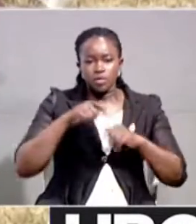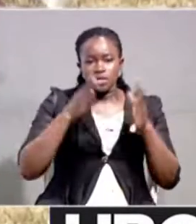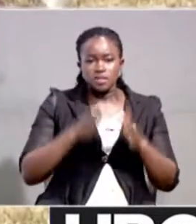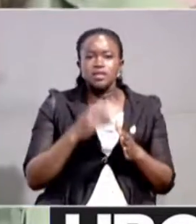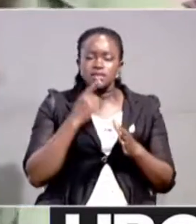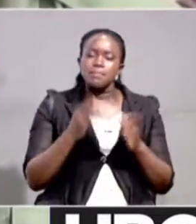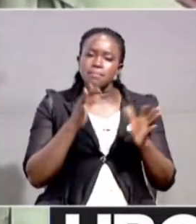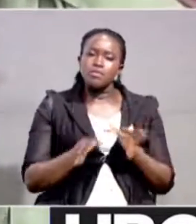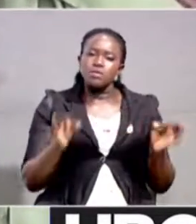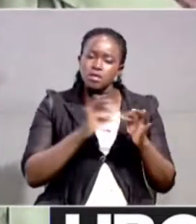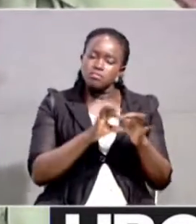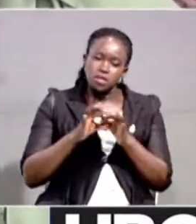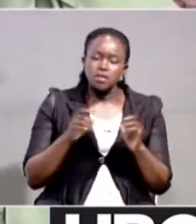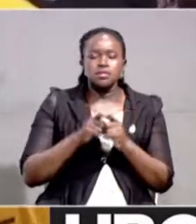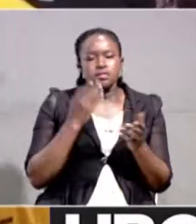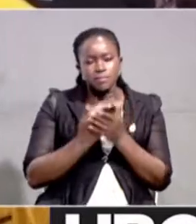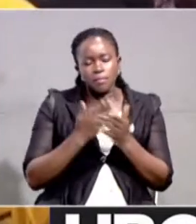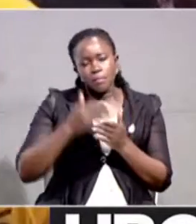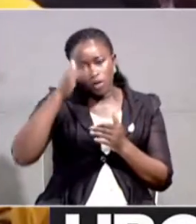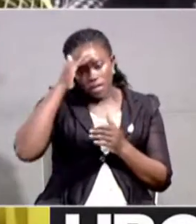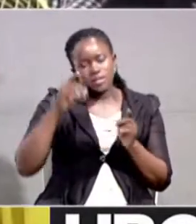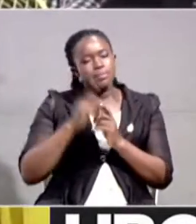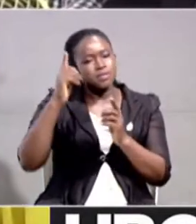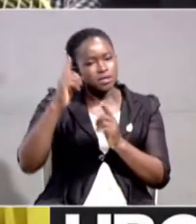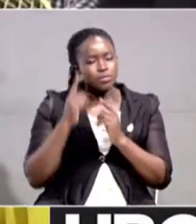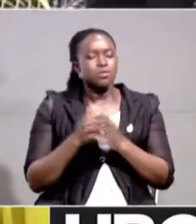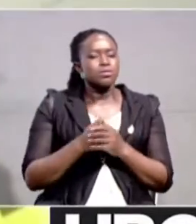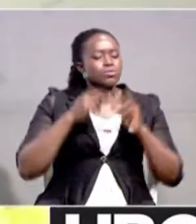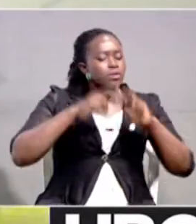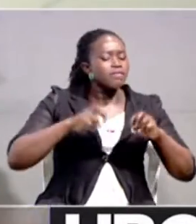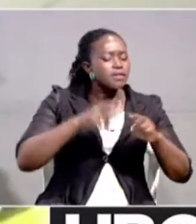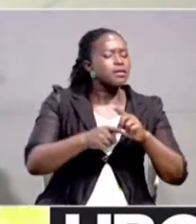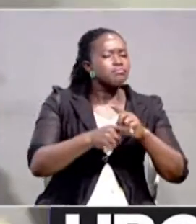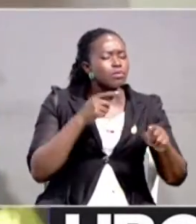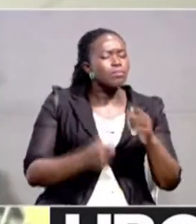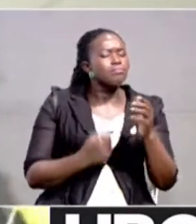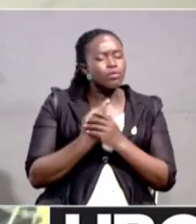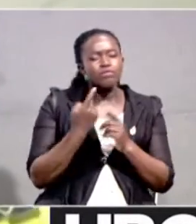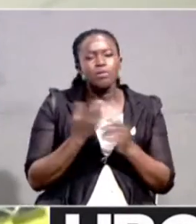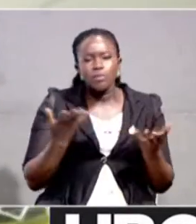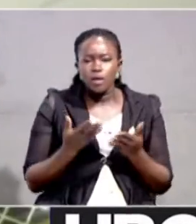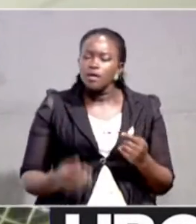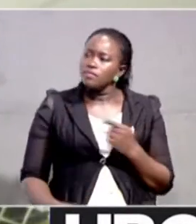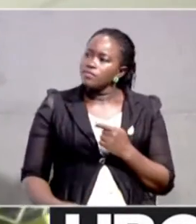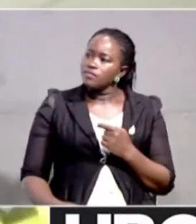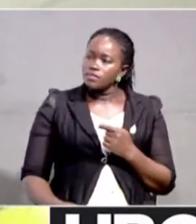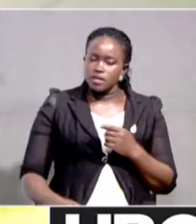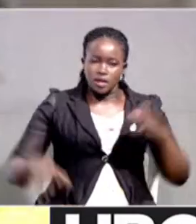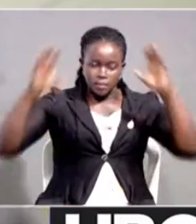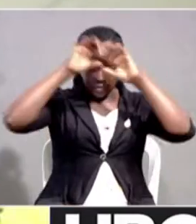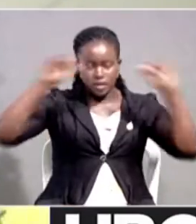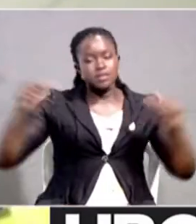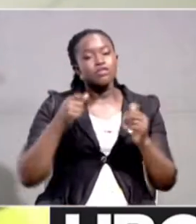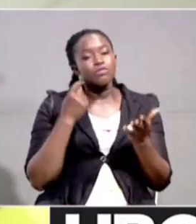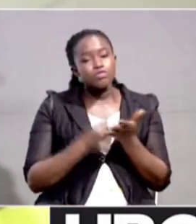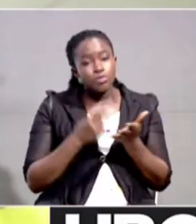The politicians call for harmony and appeal to police and security agencies to investigate the brutal murder. Omukwembeze